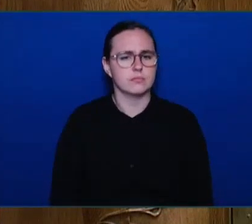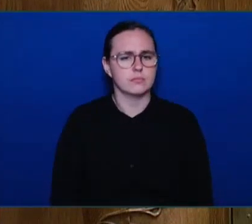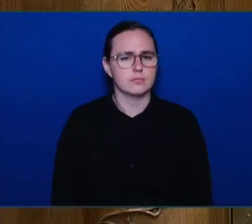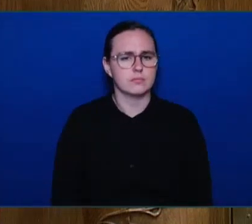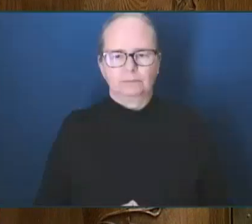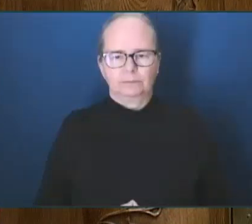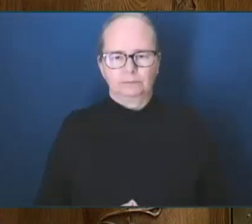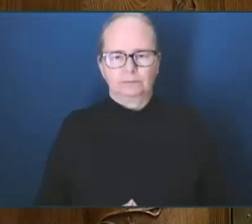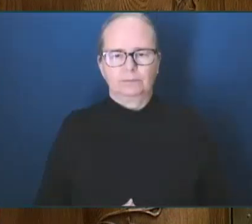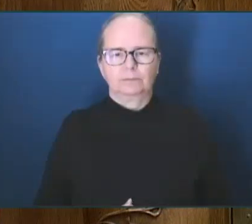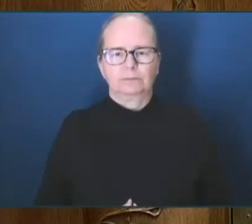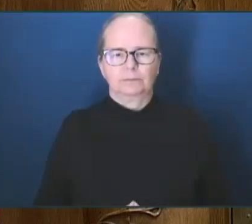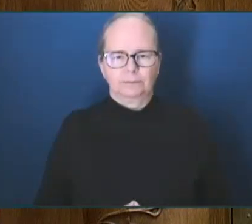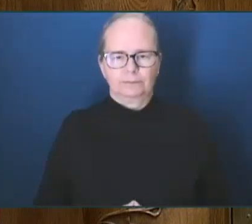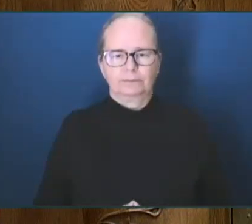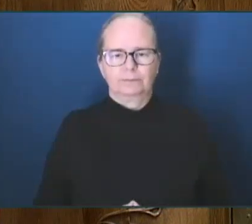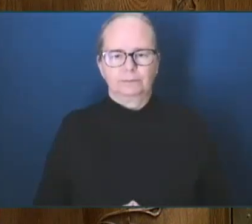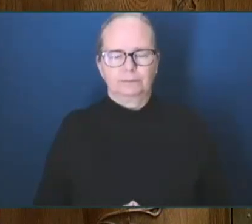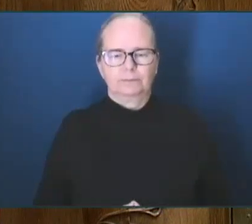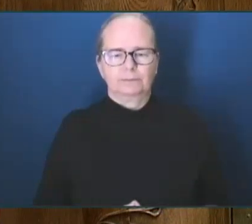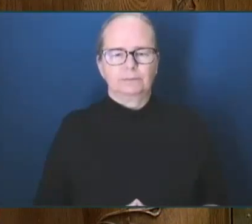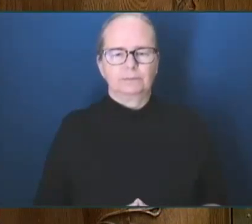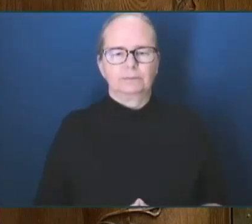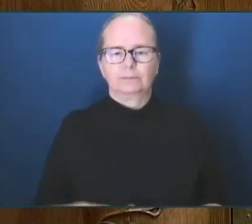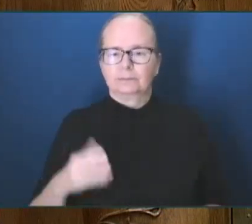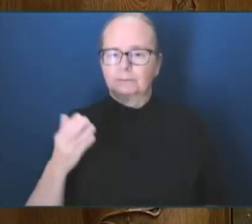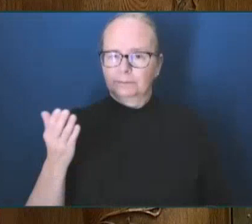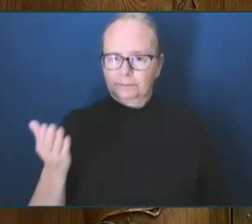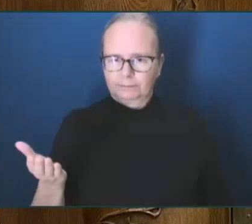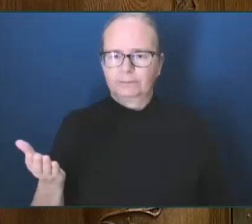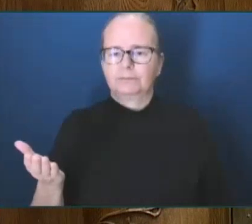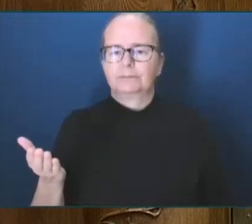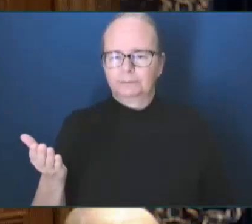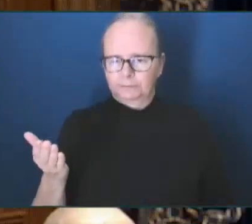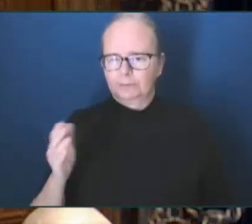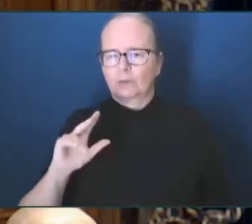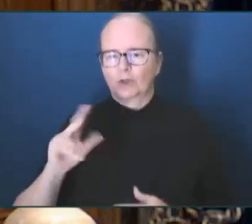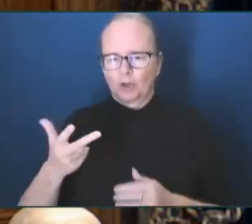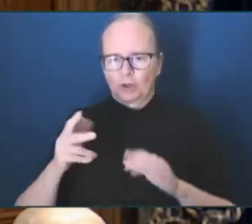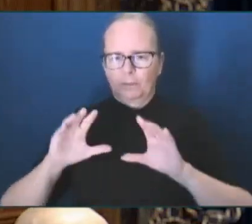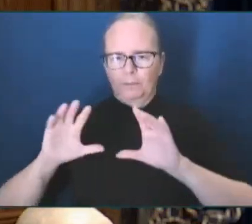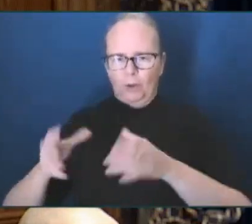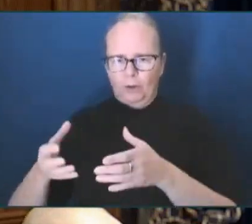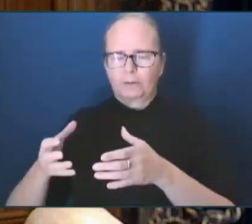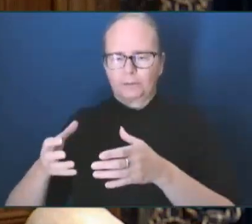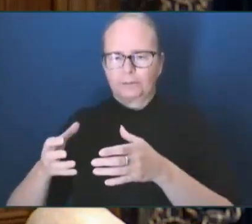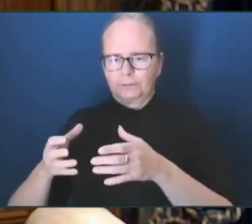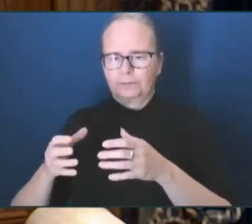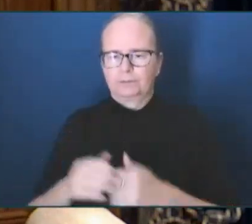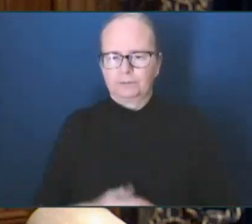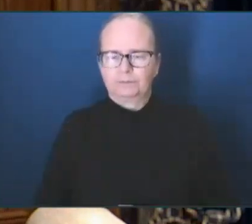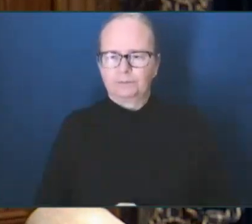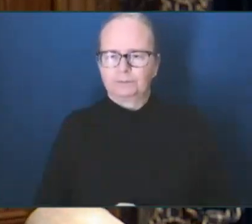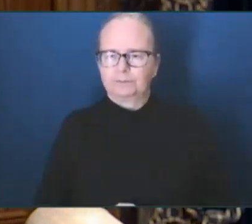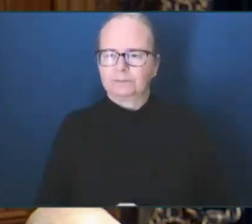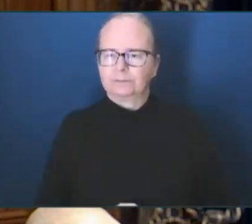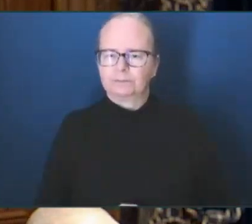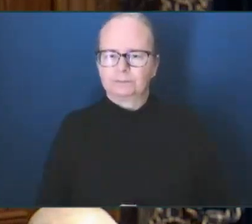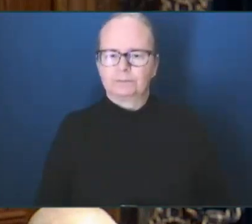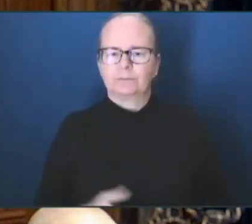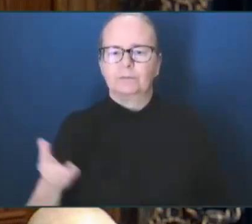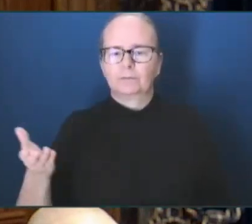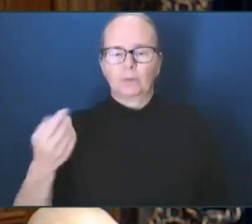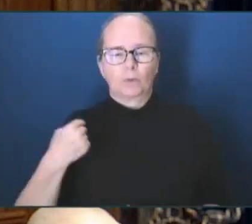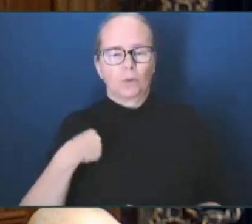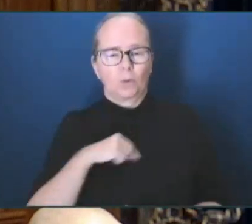Leader of the third party. Thank you, Honourable Speaker. We hear in responses about healthcare over